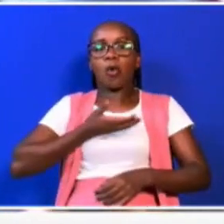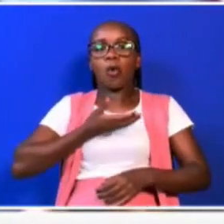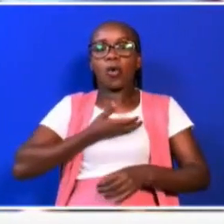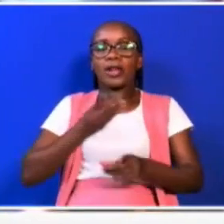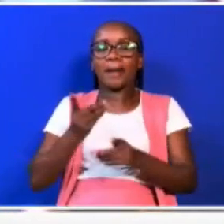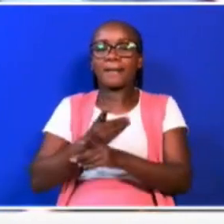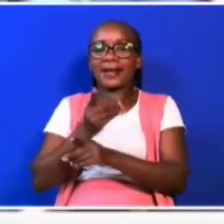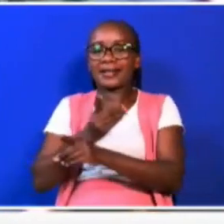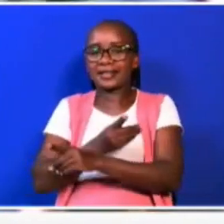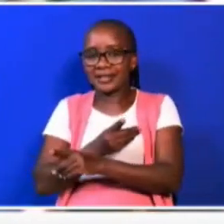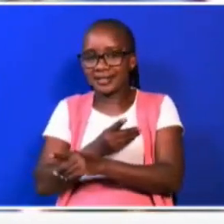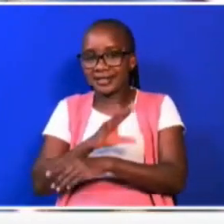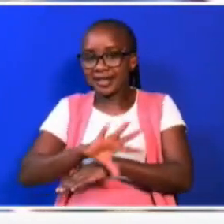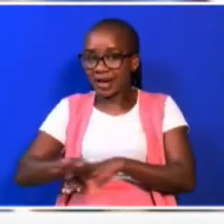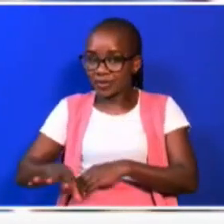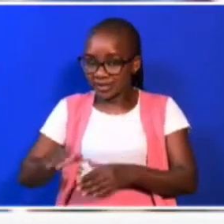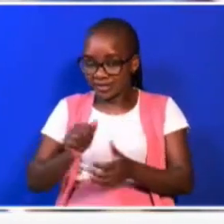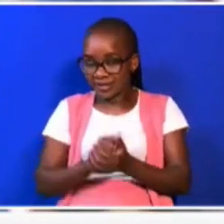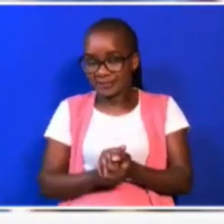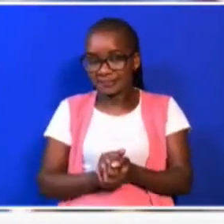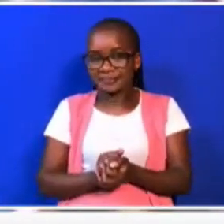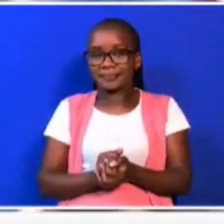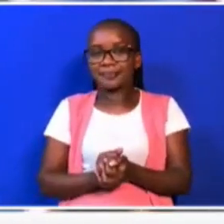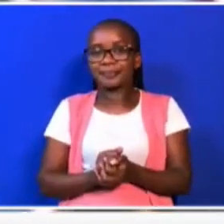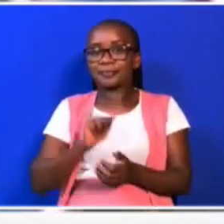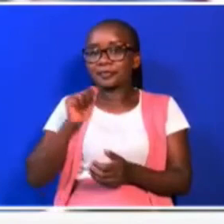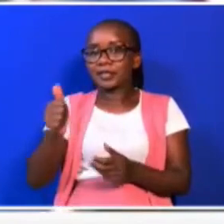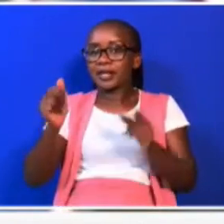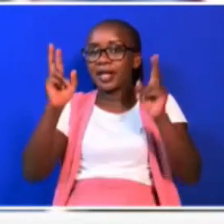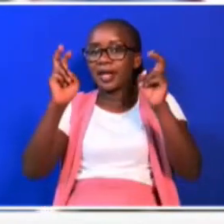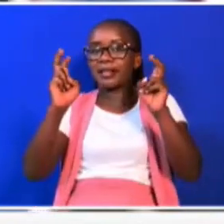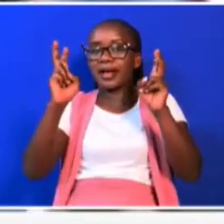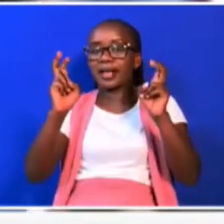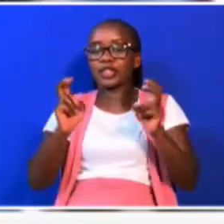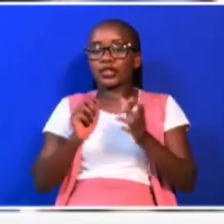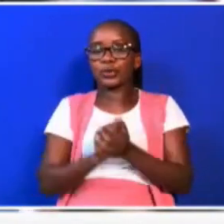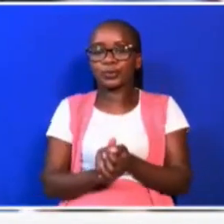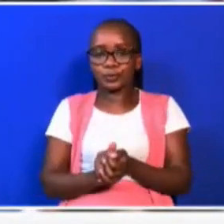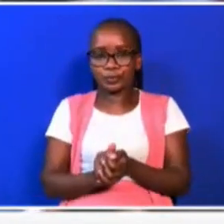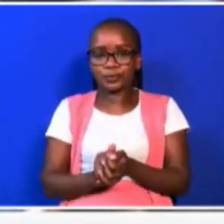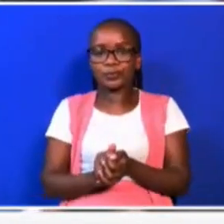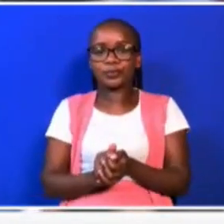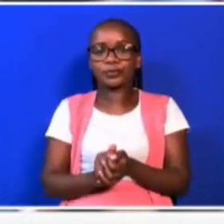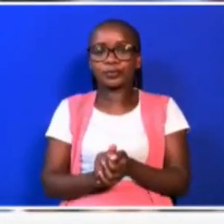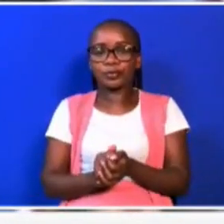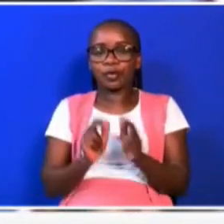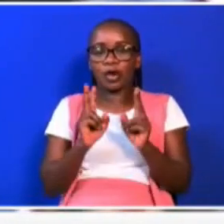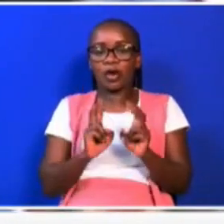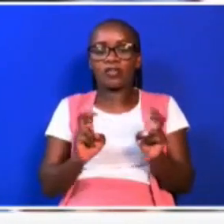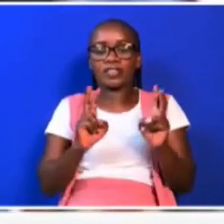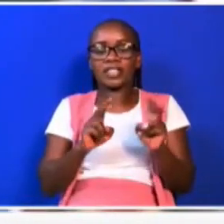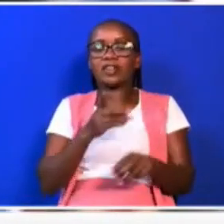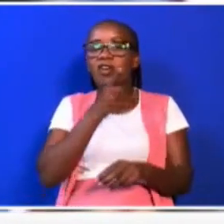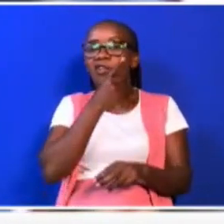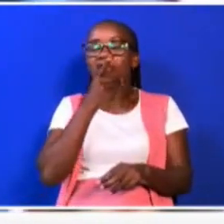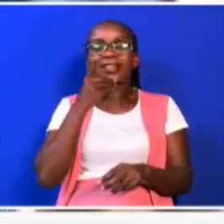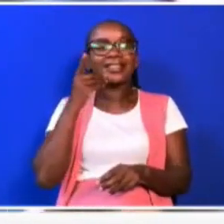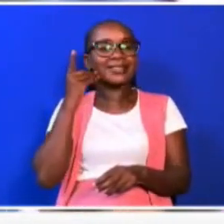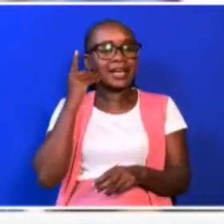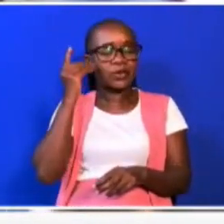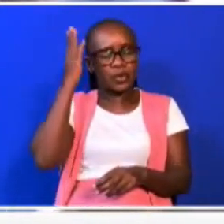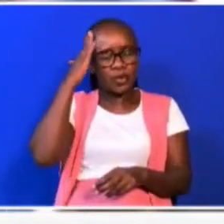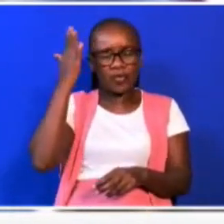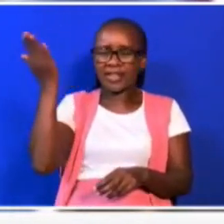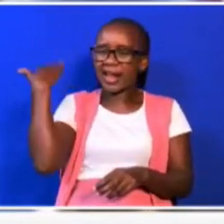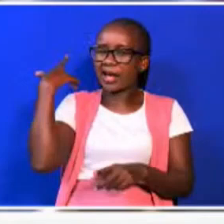various counties. The other issue, of course, is the mitigation on drought. You know, for the